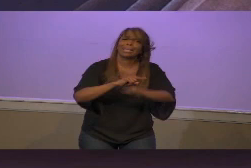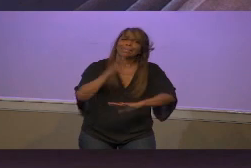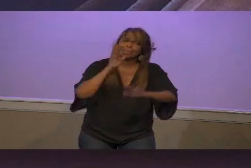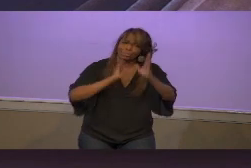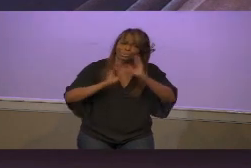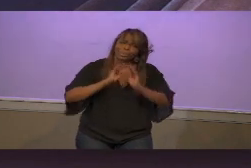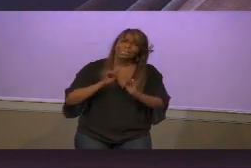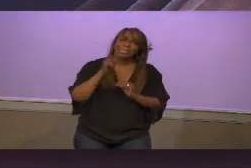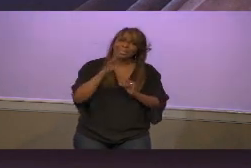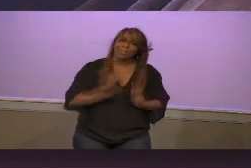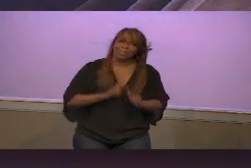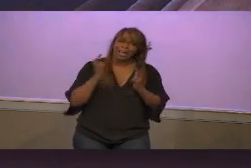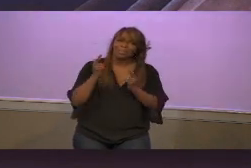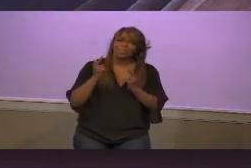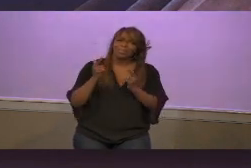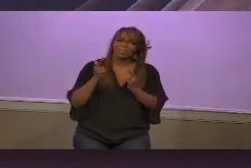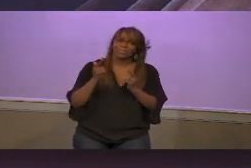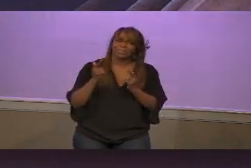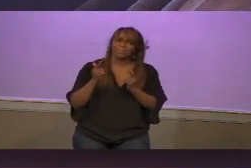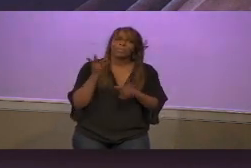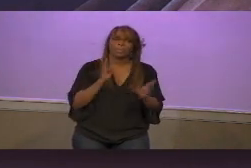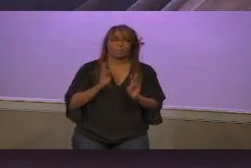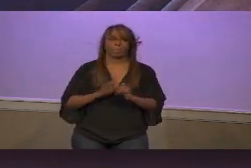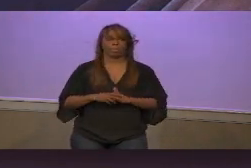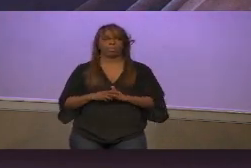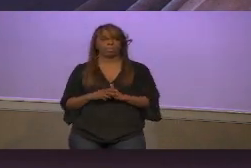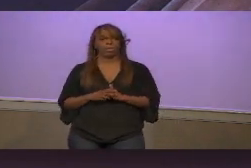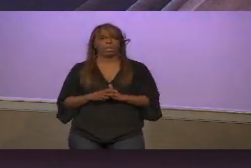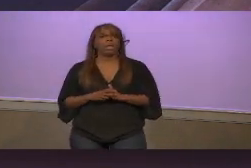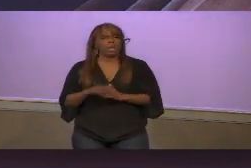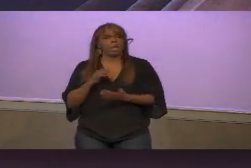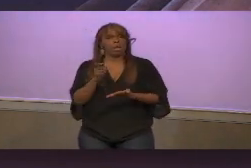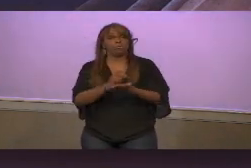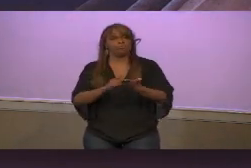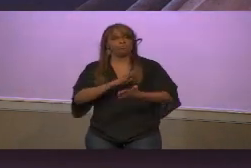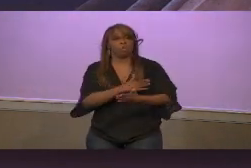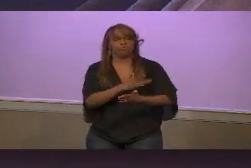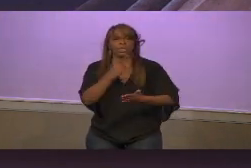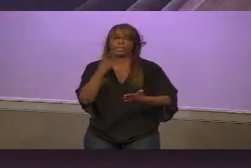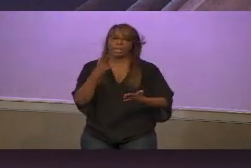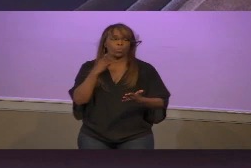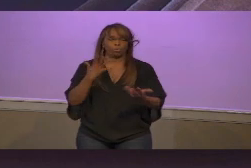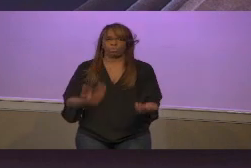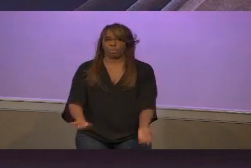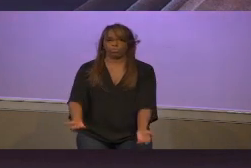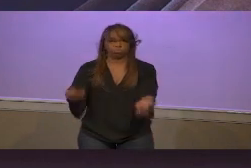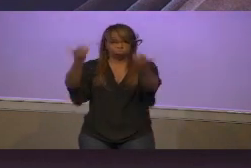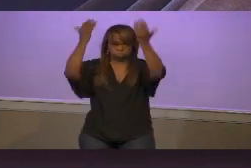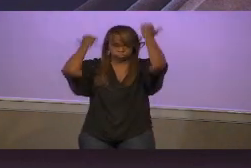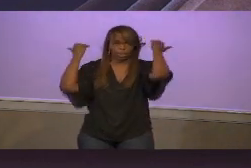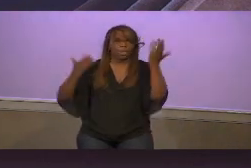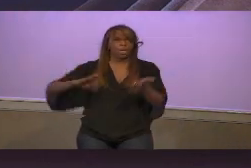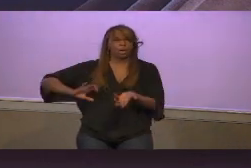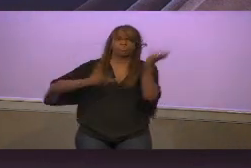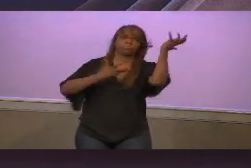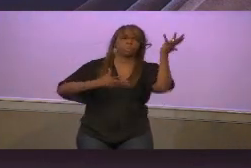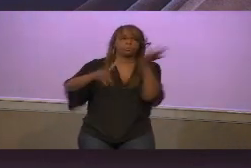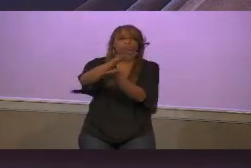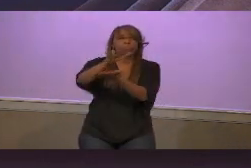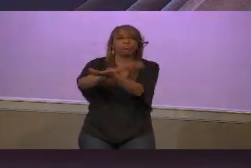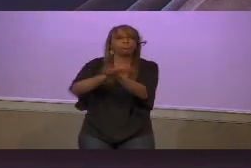prospects which face God's children. Psalm says here, we would have been swallowed up. We would have been